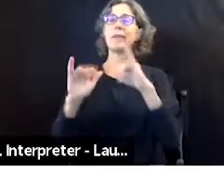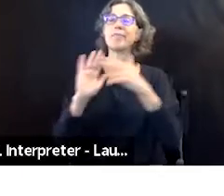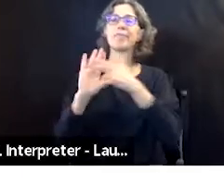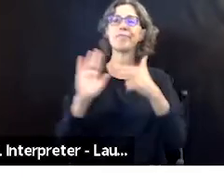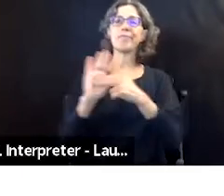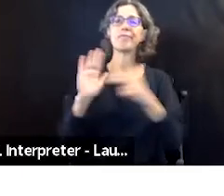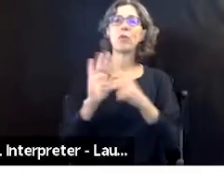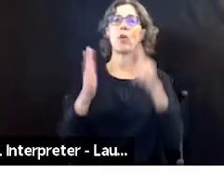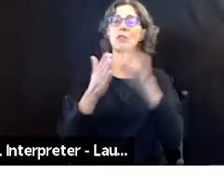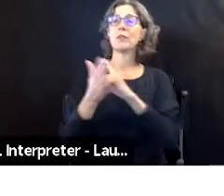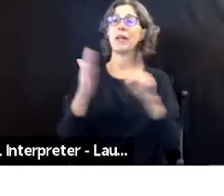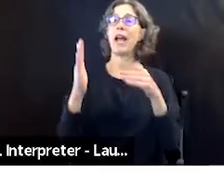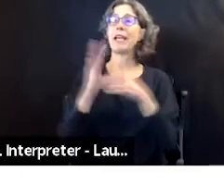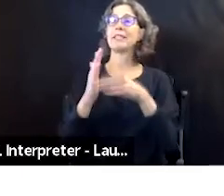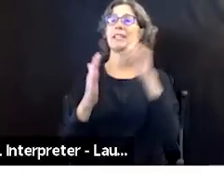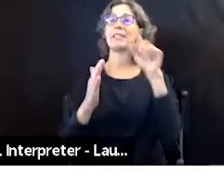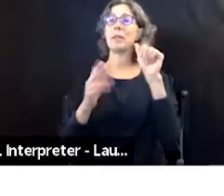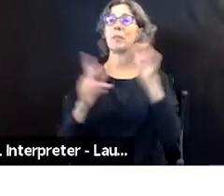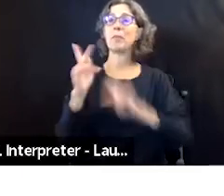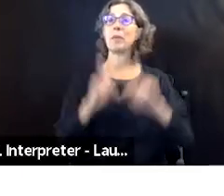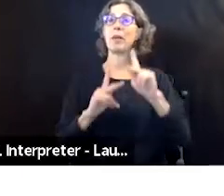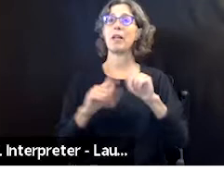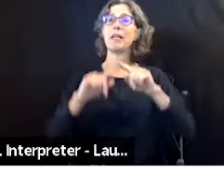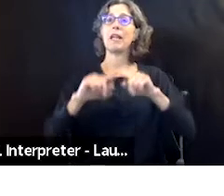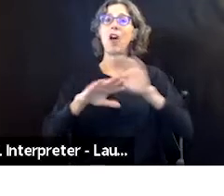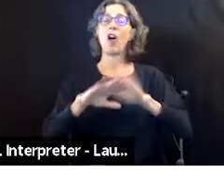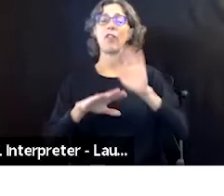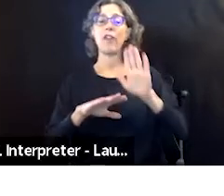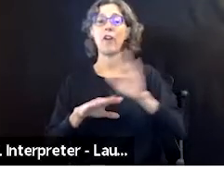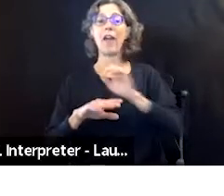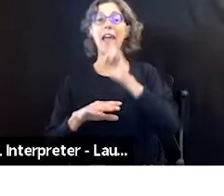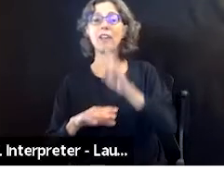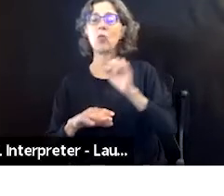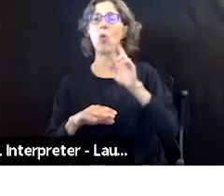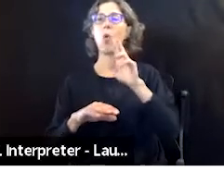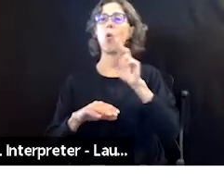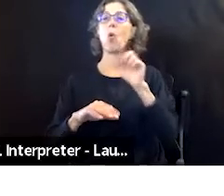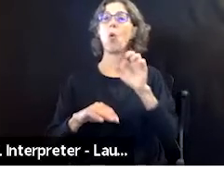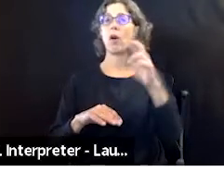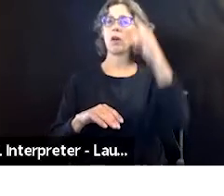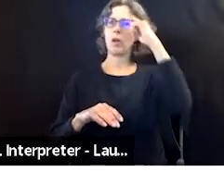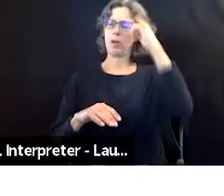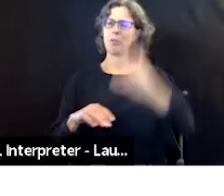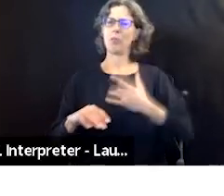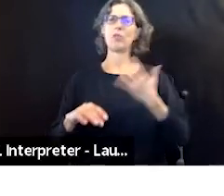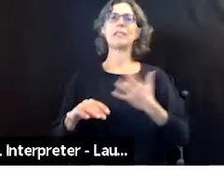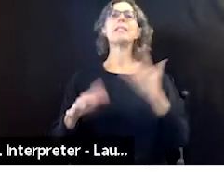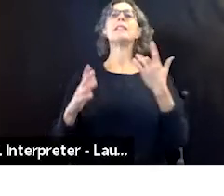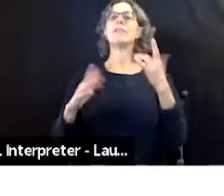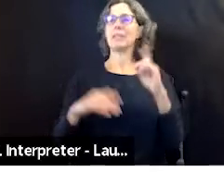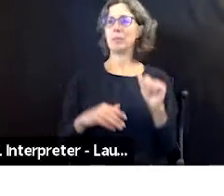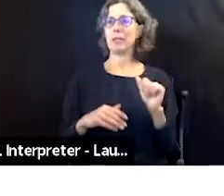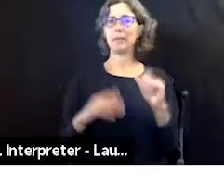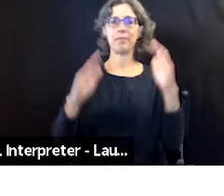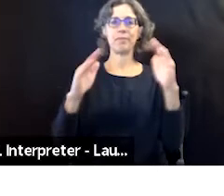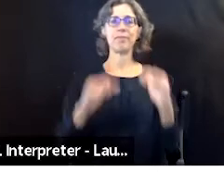against disabled people on the basis of actual or perceived disability. Two, a